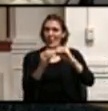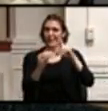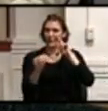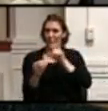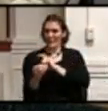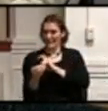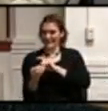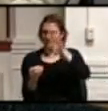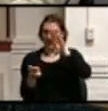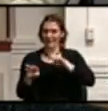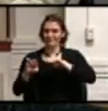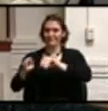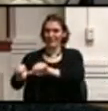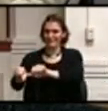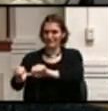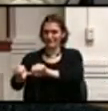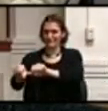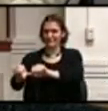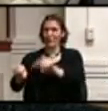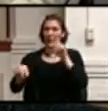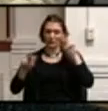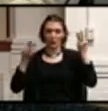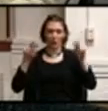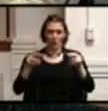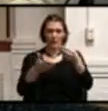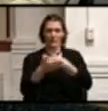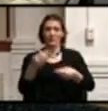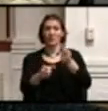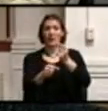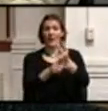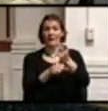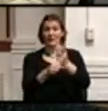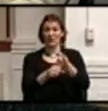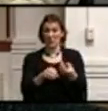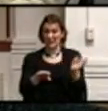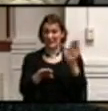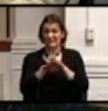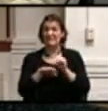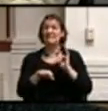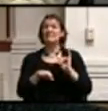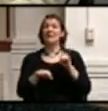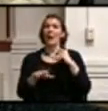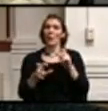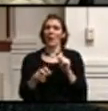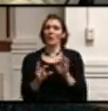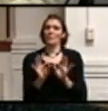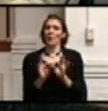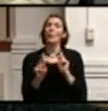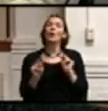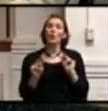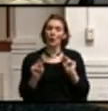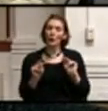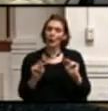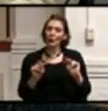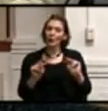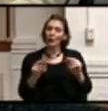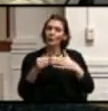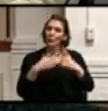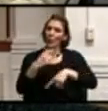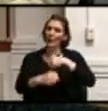police fire, and we're going to be looking again at a significant increase. And I want to continue doing the work over the course of the entire year.